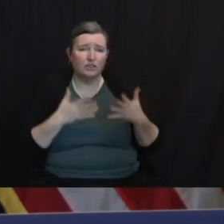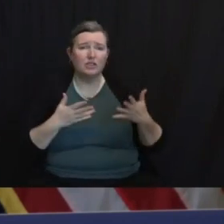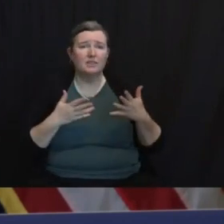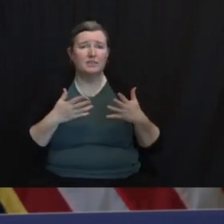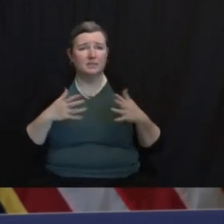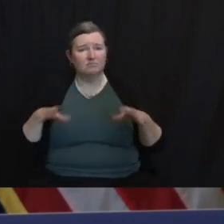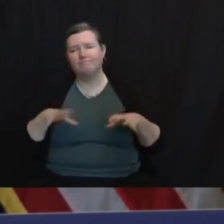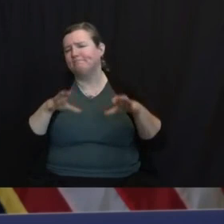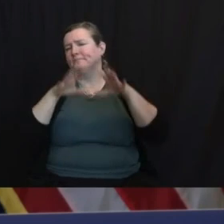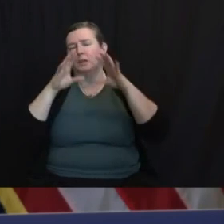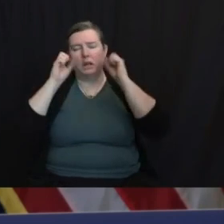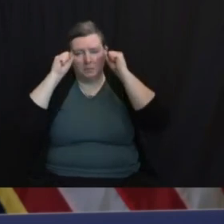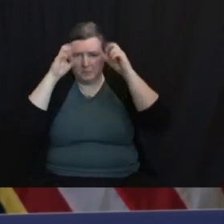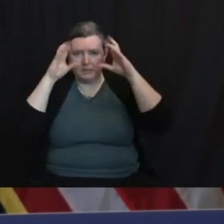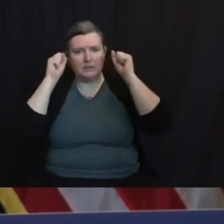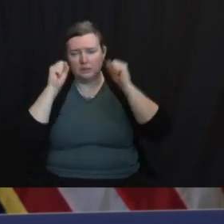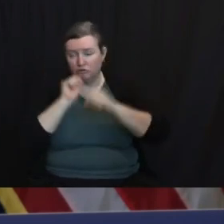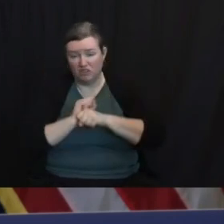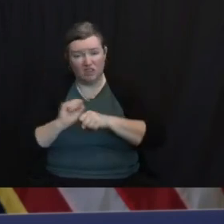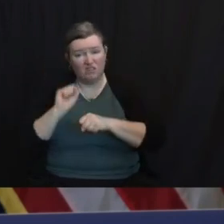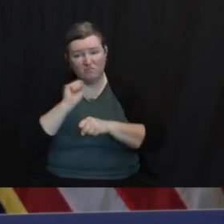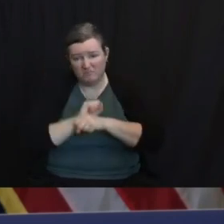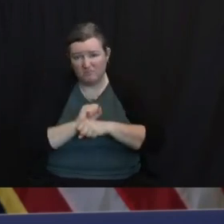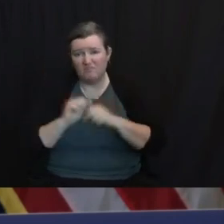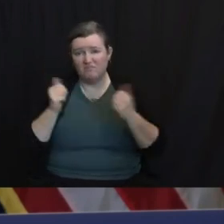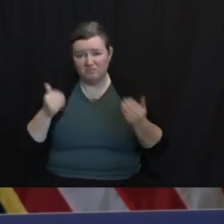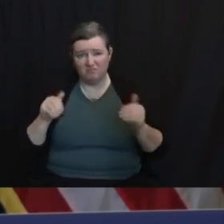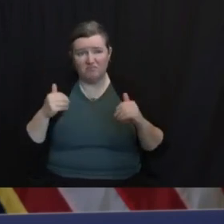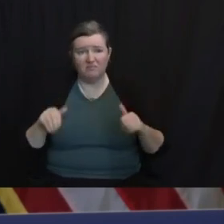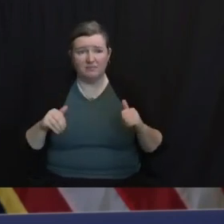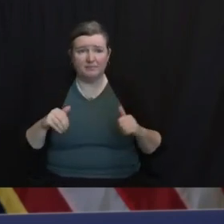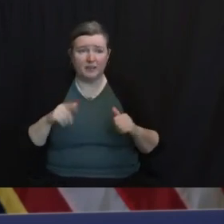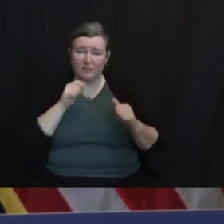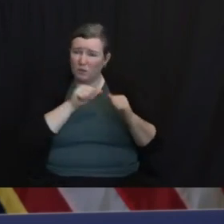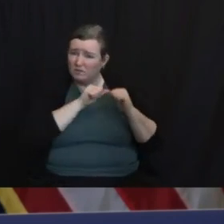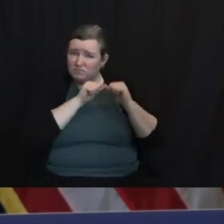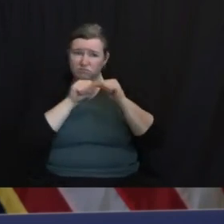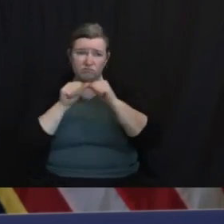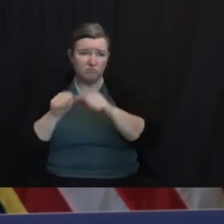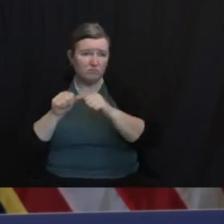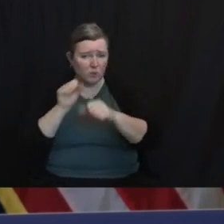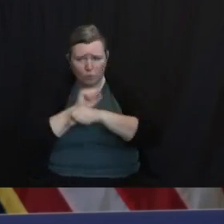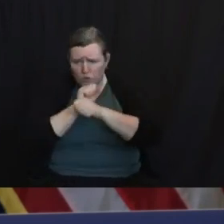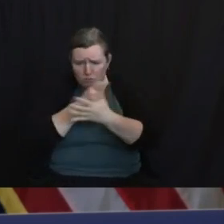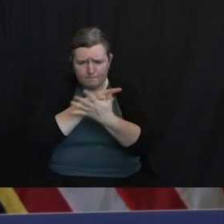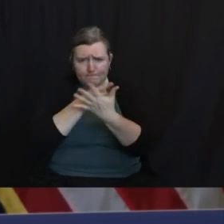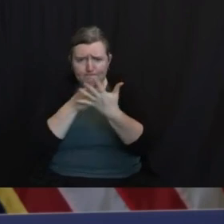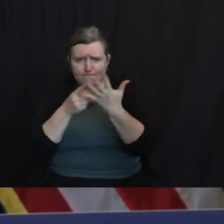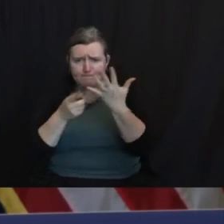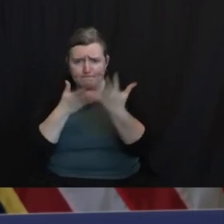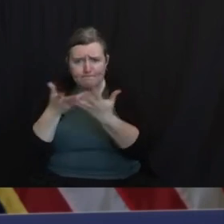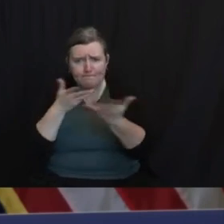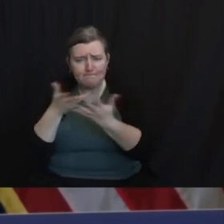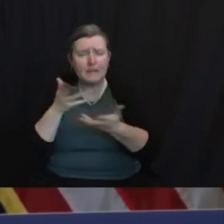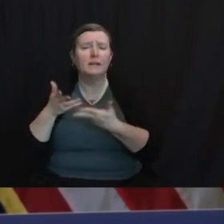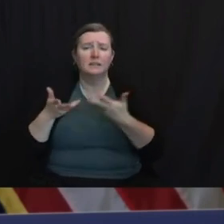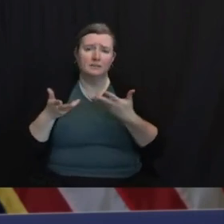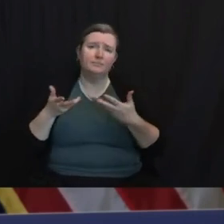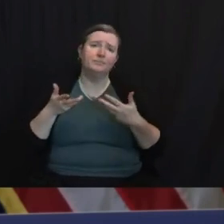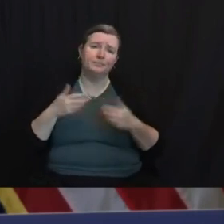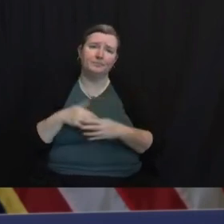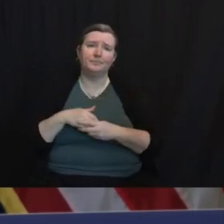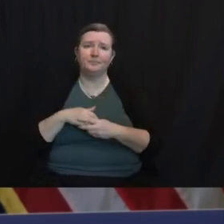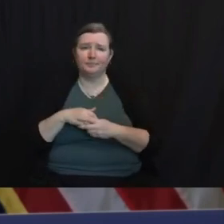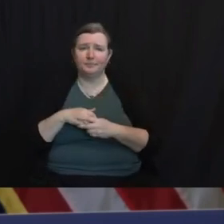work. However, to sustain those services throughout the course of this pandemic, in-person